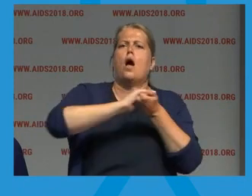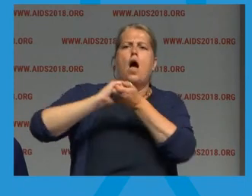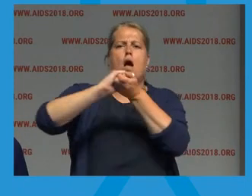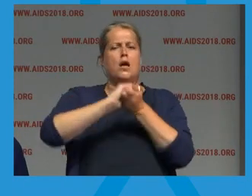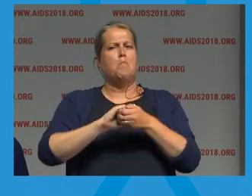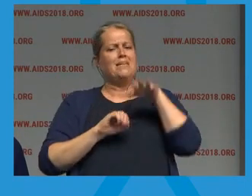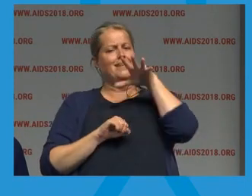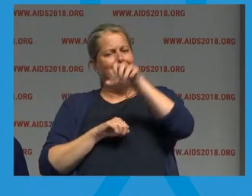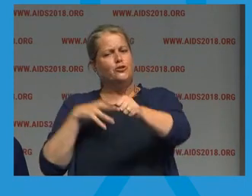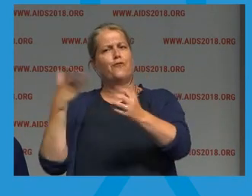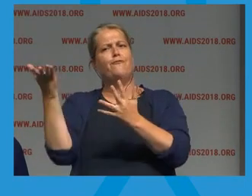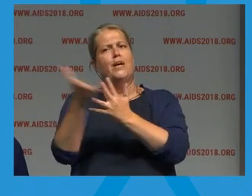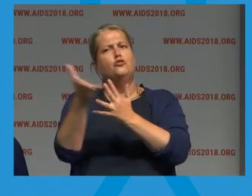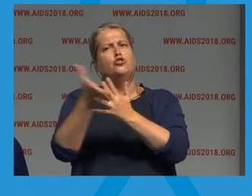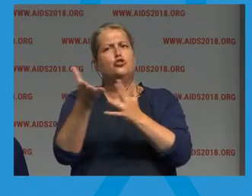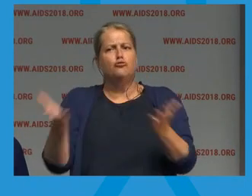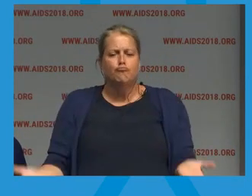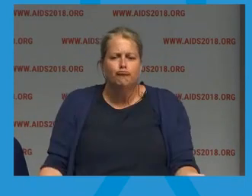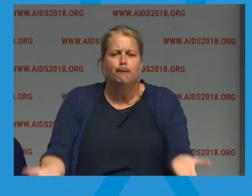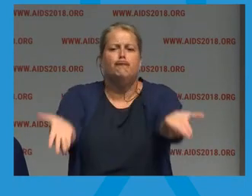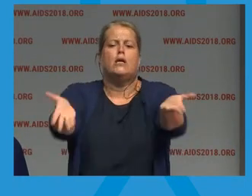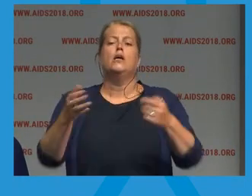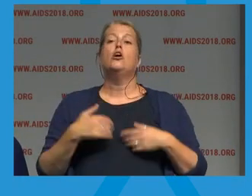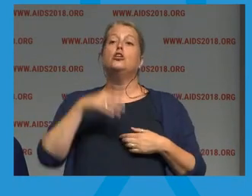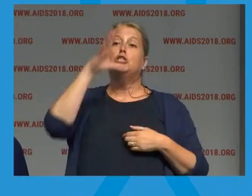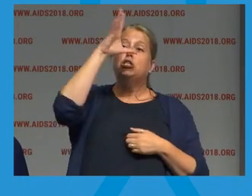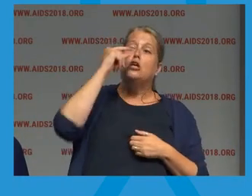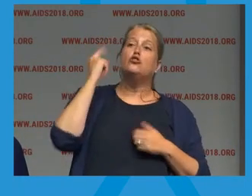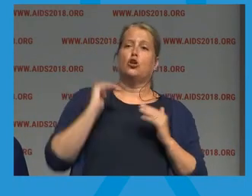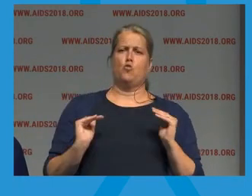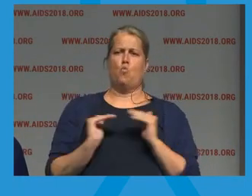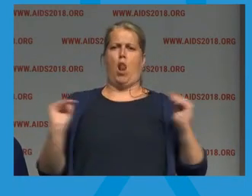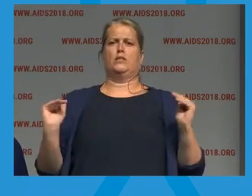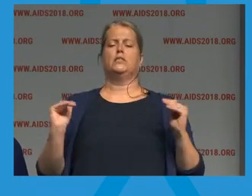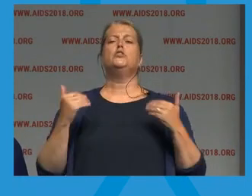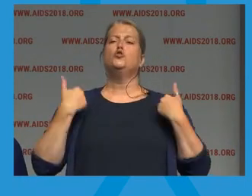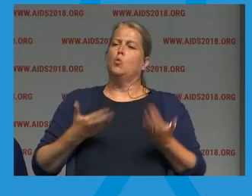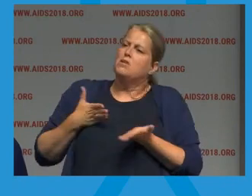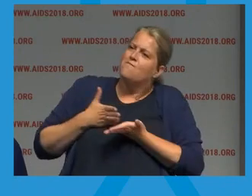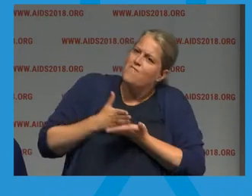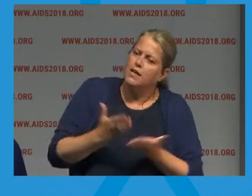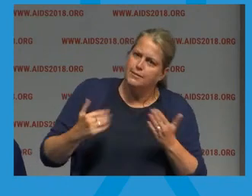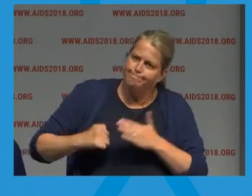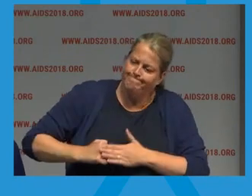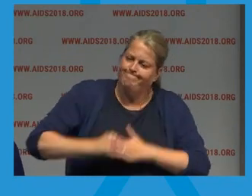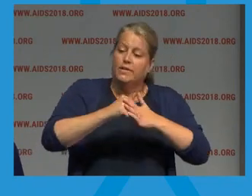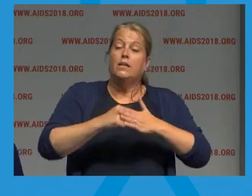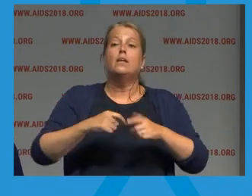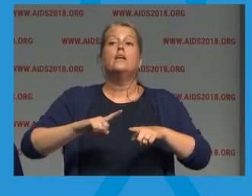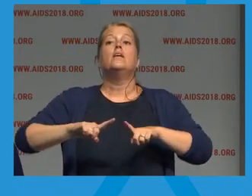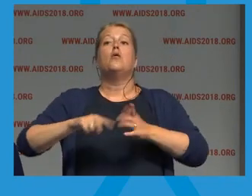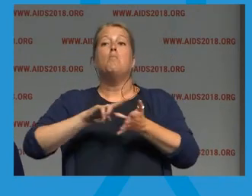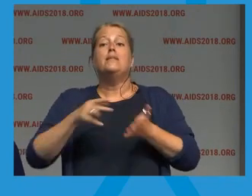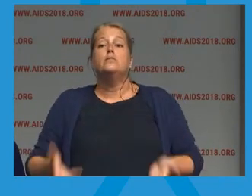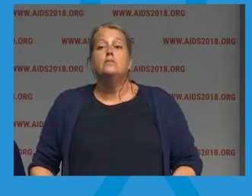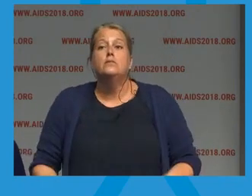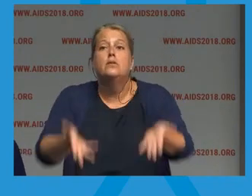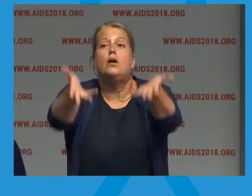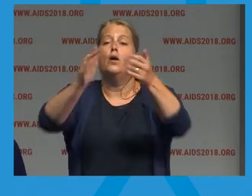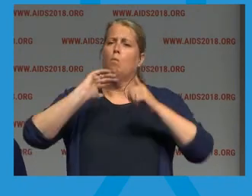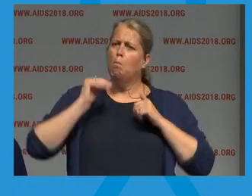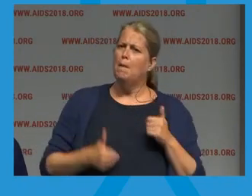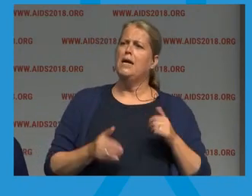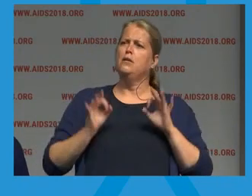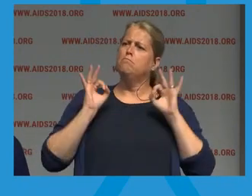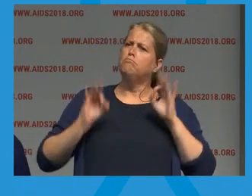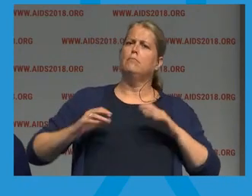to promote gender equality and human rights, to support and empower women to achieve a sound socioeconomic and